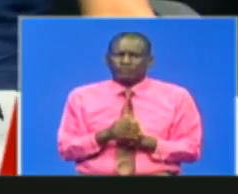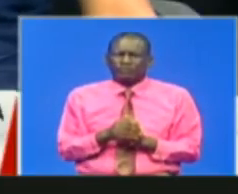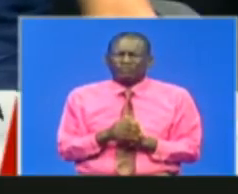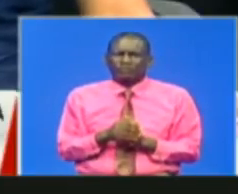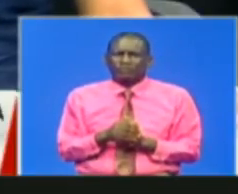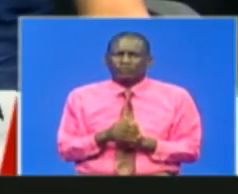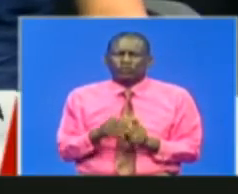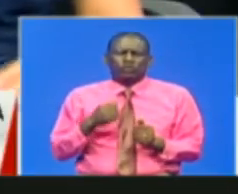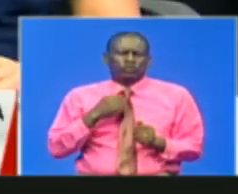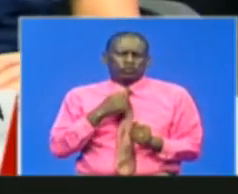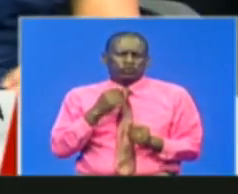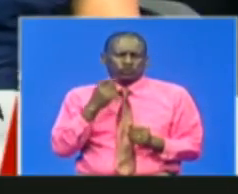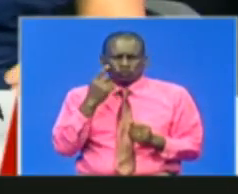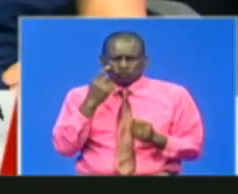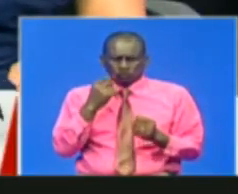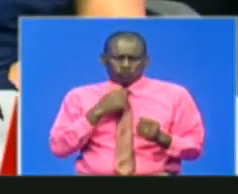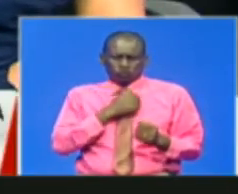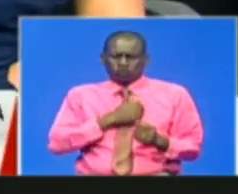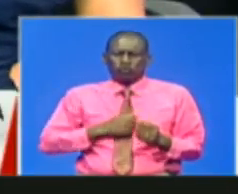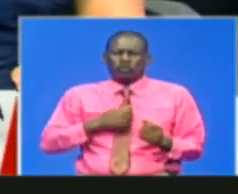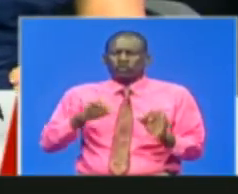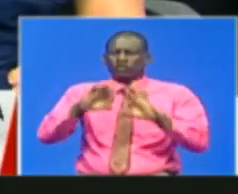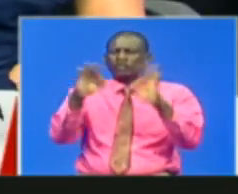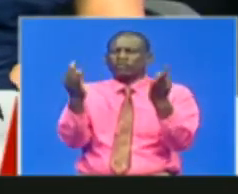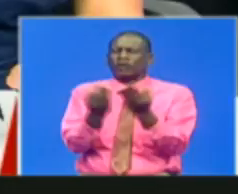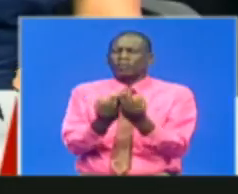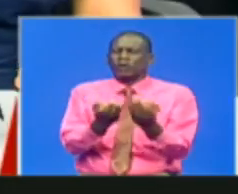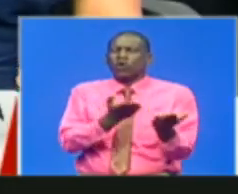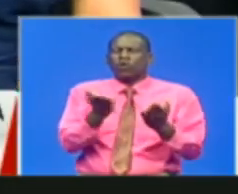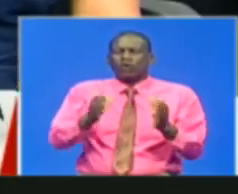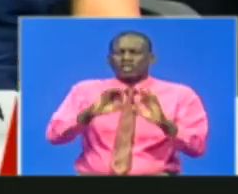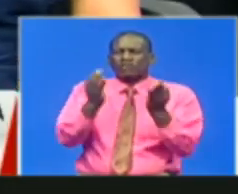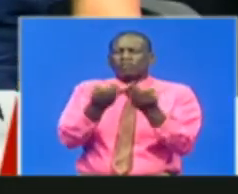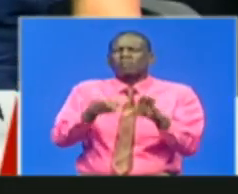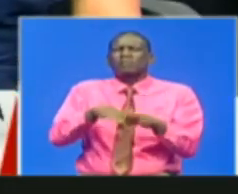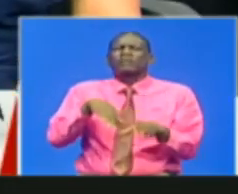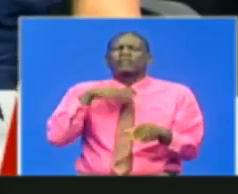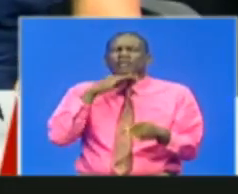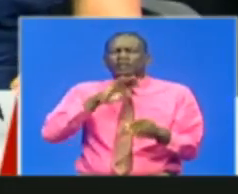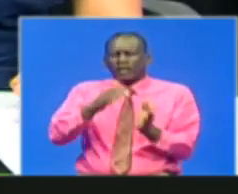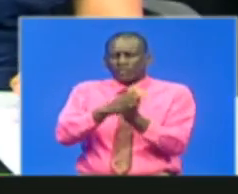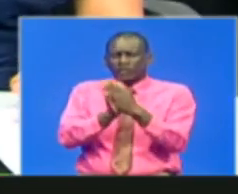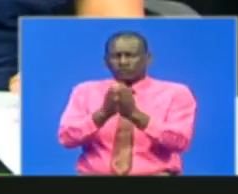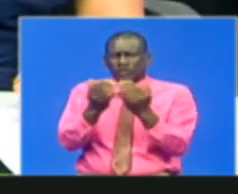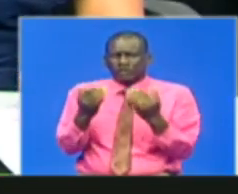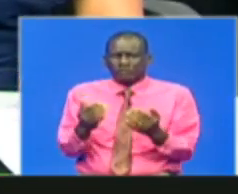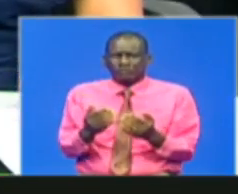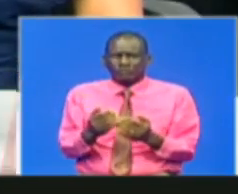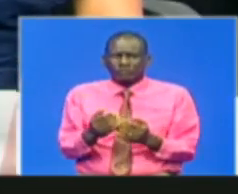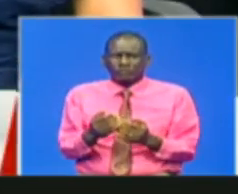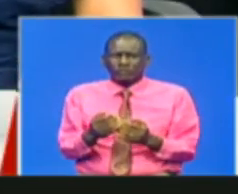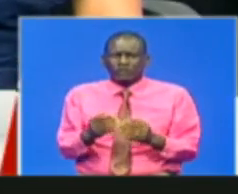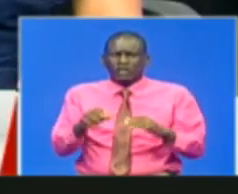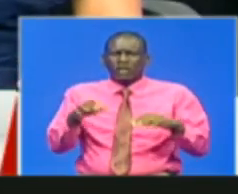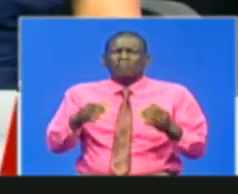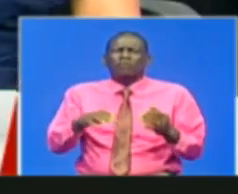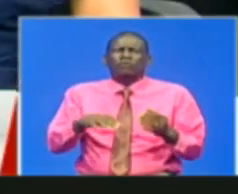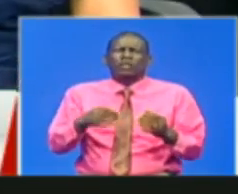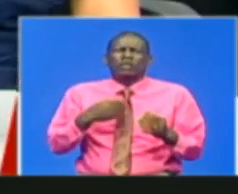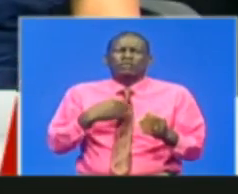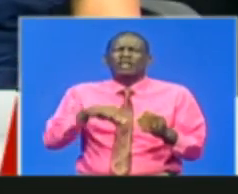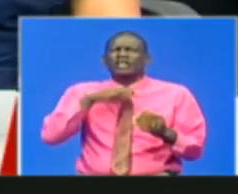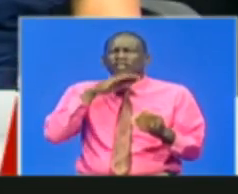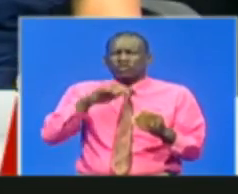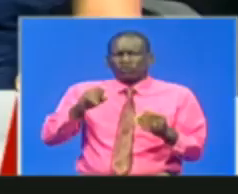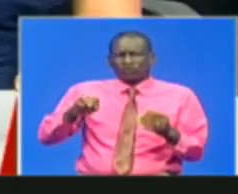Our condolences to the families that have lost their loved ones. And looking into another story that is looking into the death of a lady